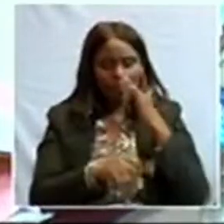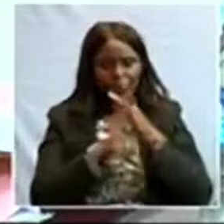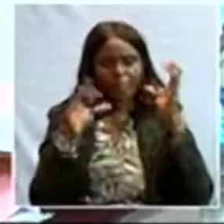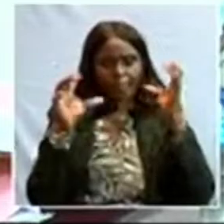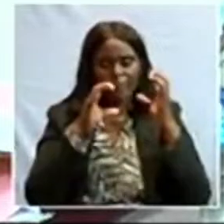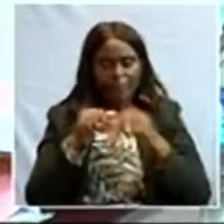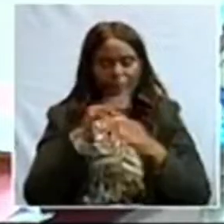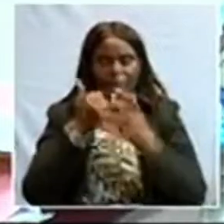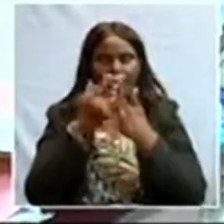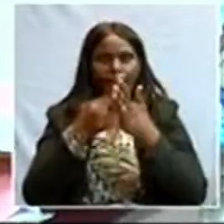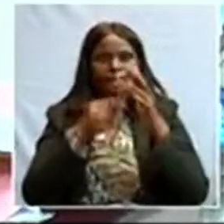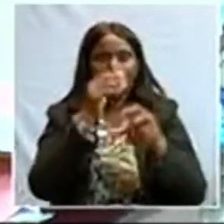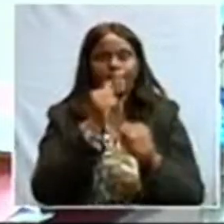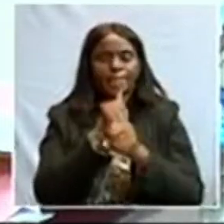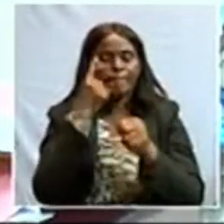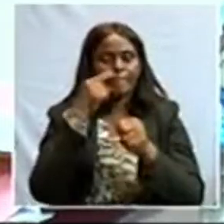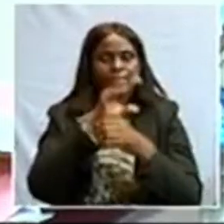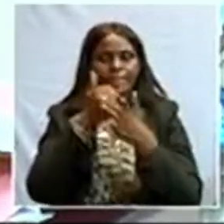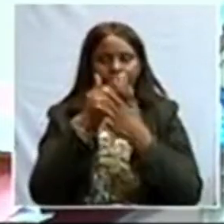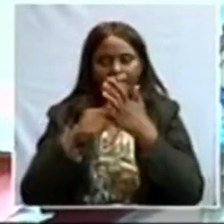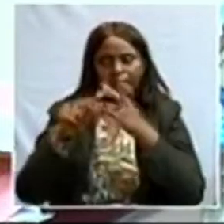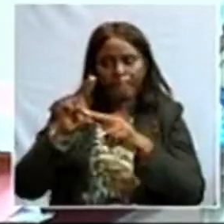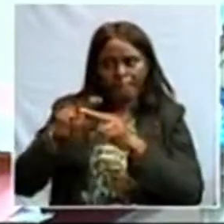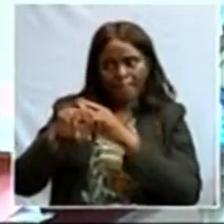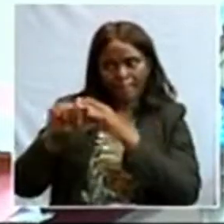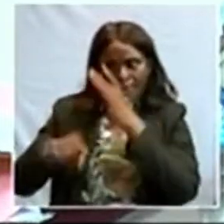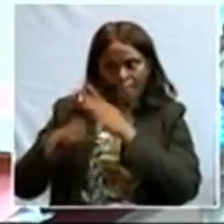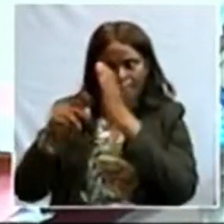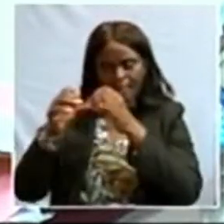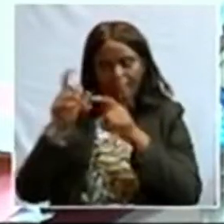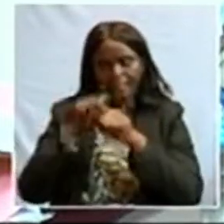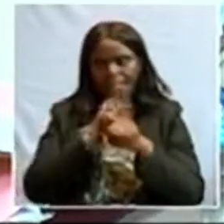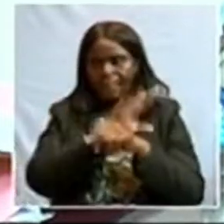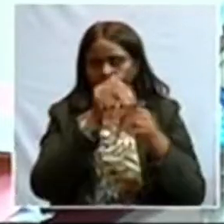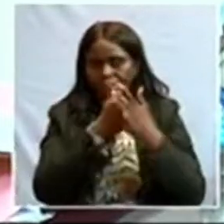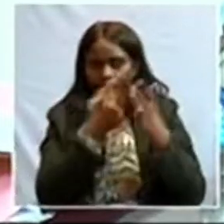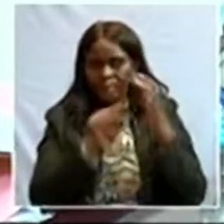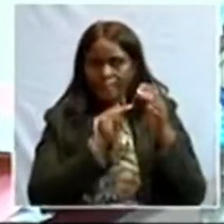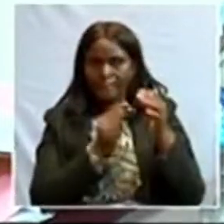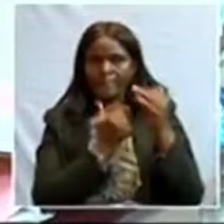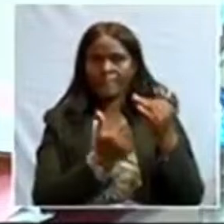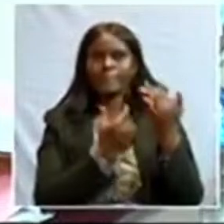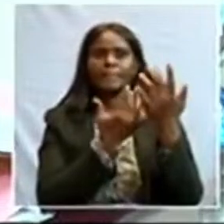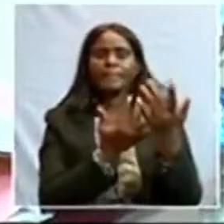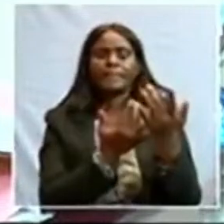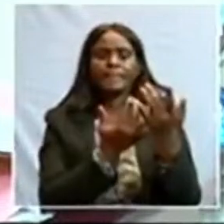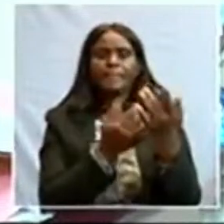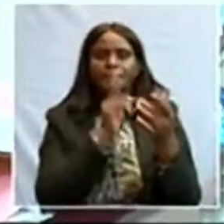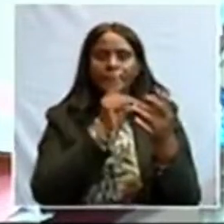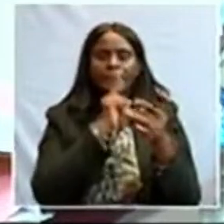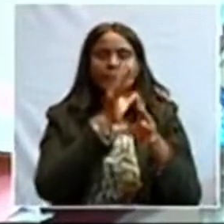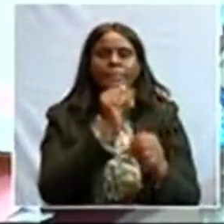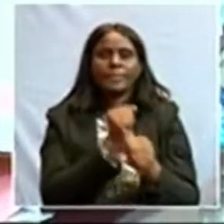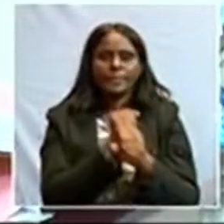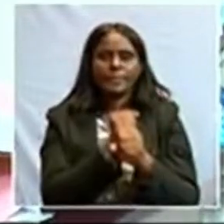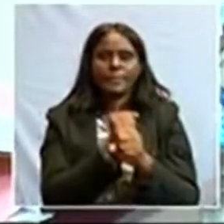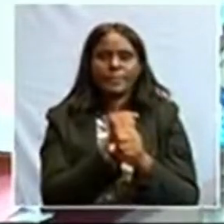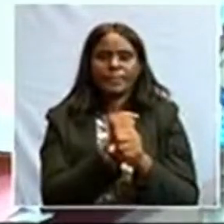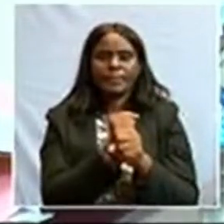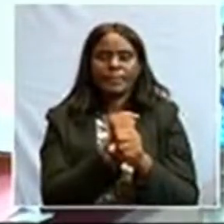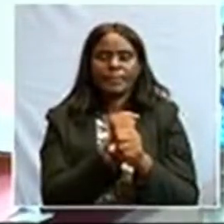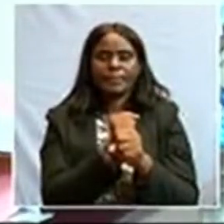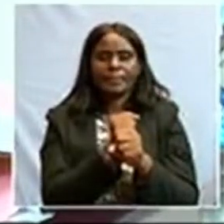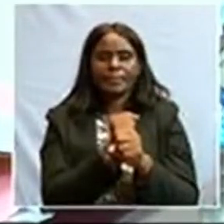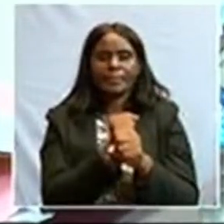receipt of the structures as they sit in the town councils. However, for municipals, we are yet to receive the structures as